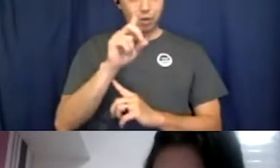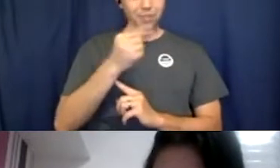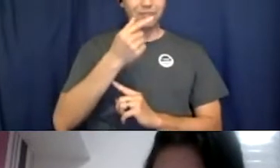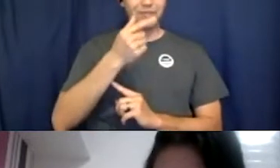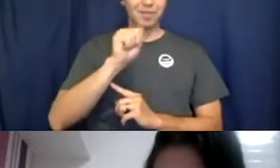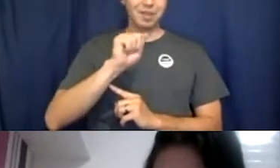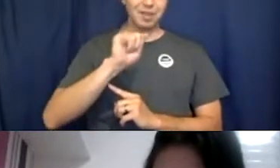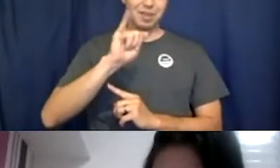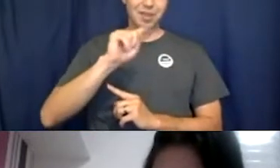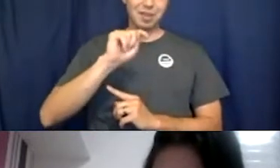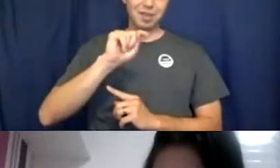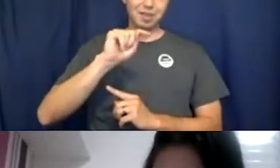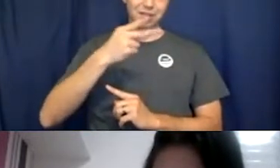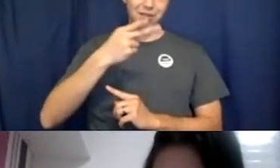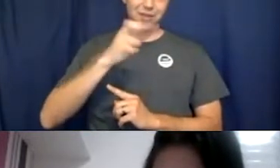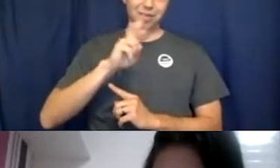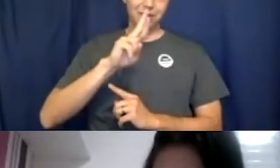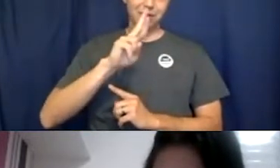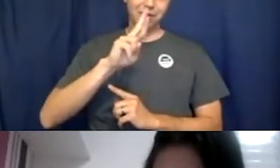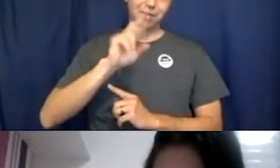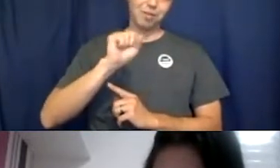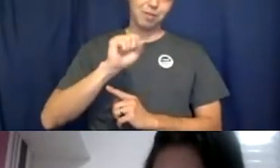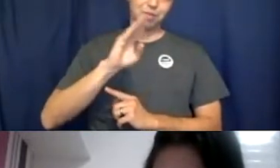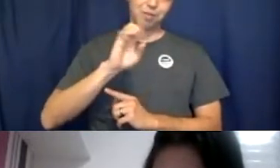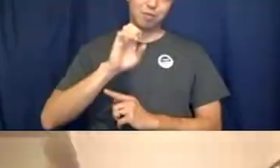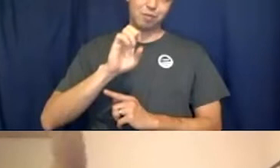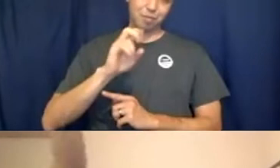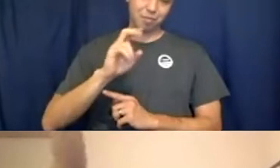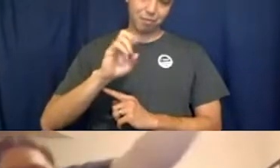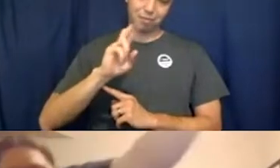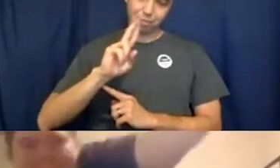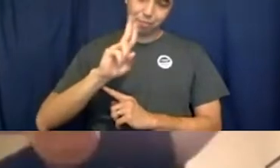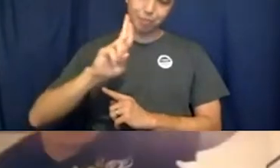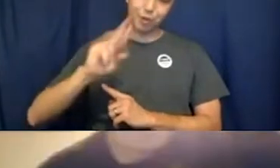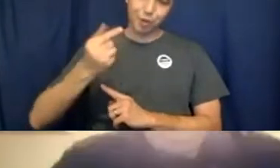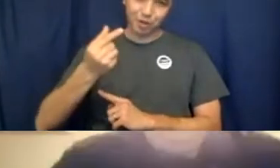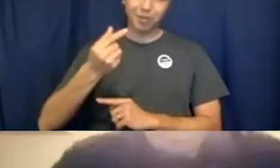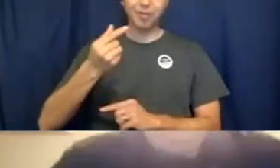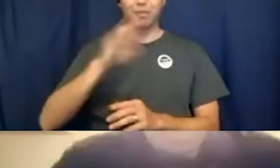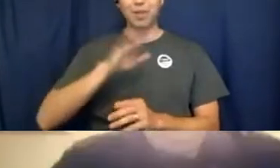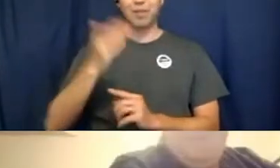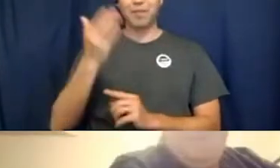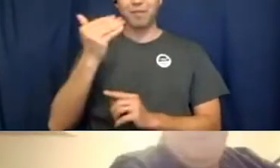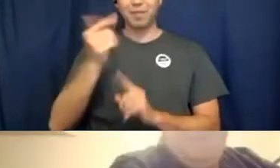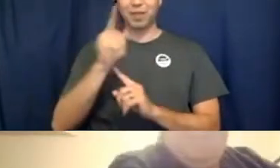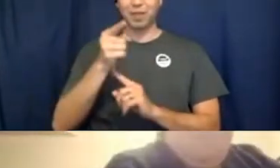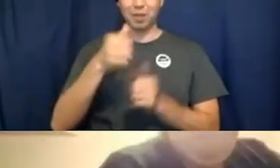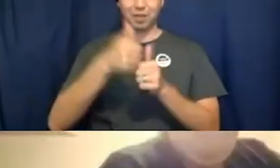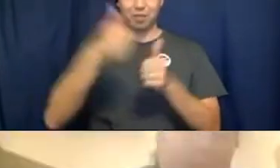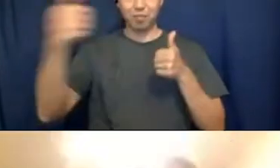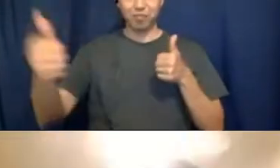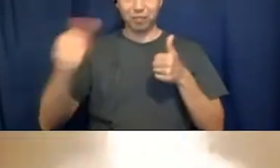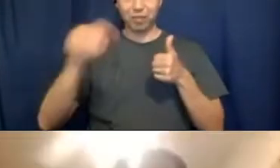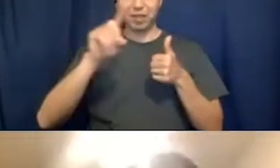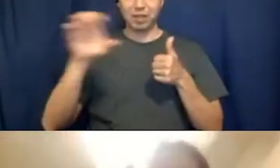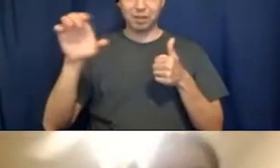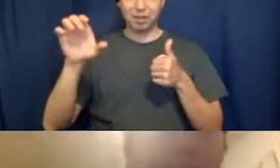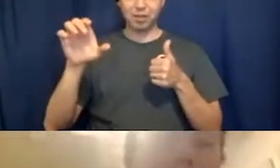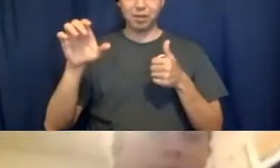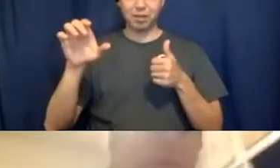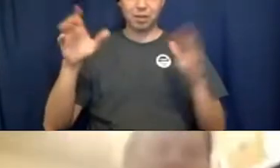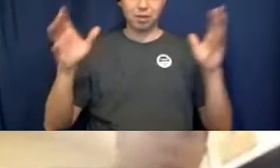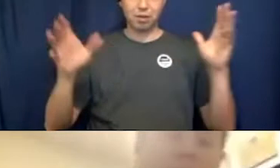Yeah, that's how you get the shingles. How do we not know about this? What's wrong with us? I don't know. You can